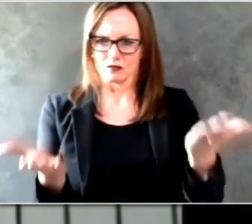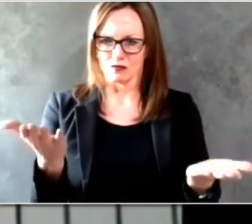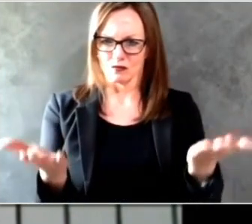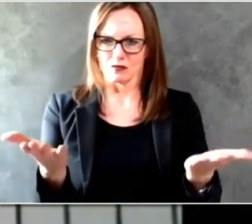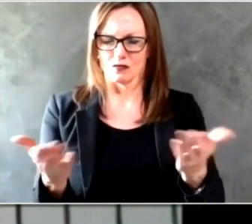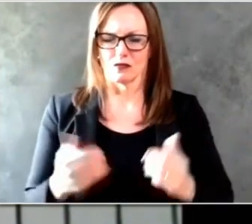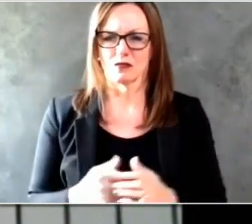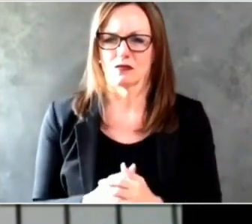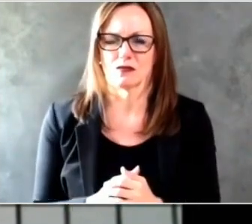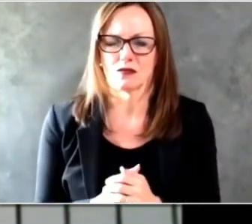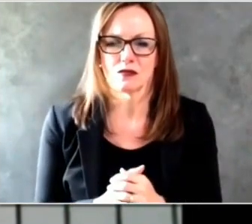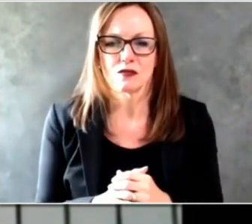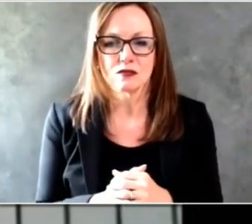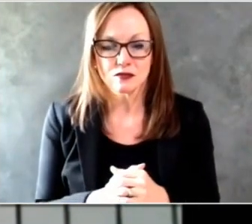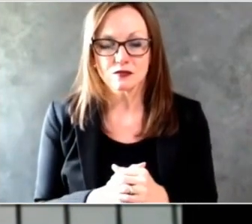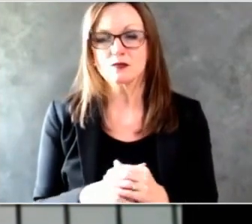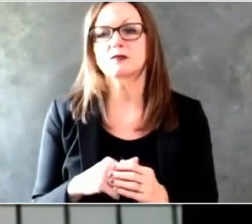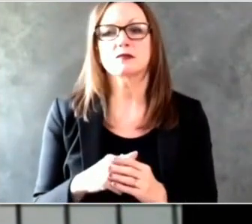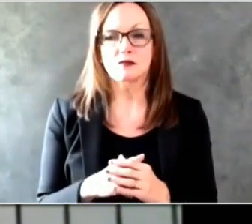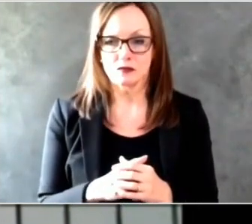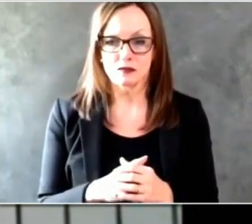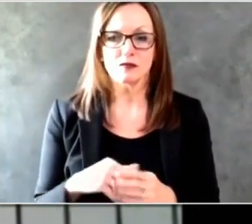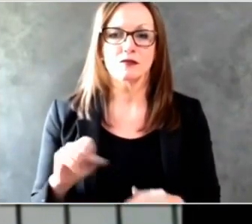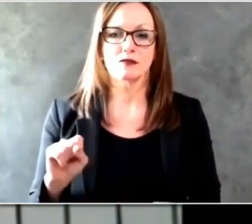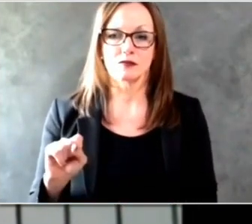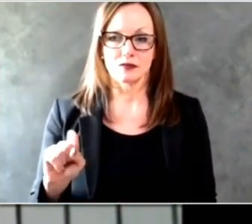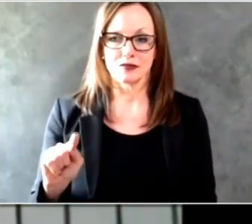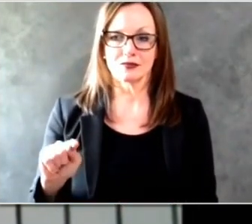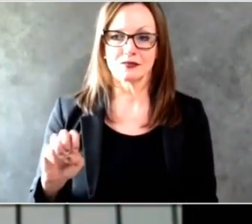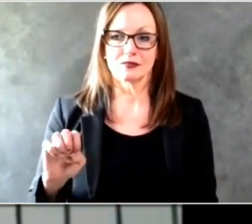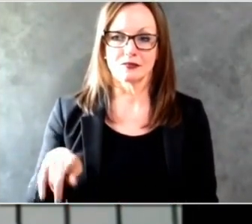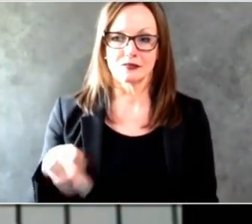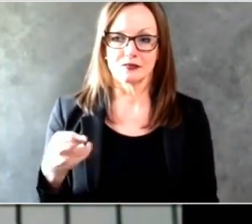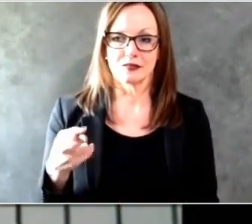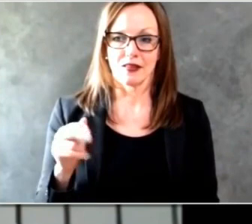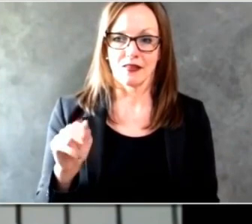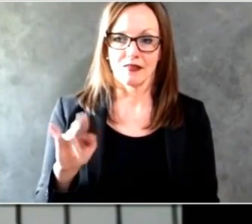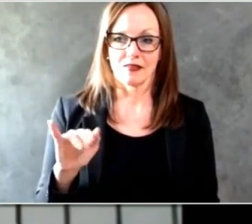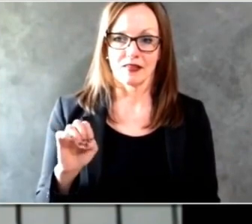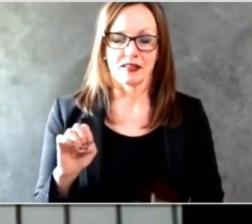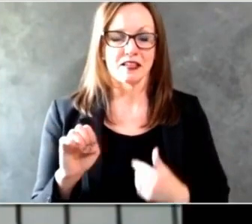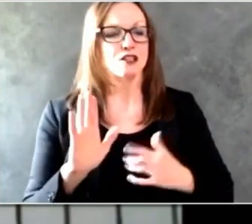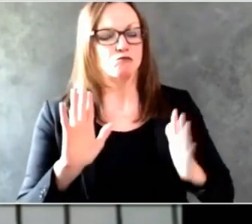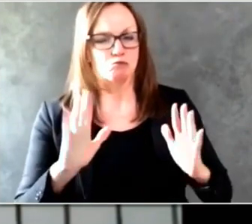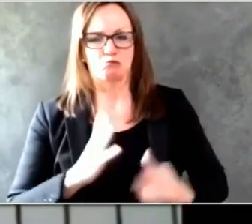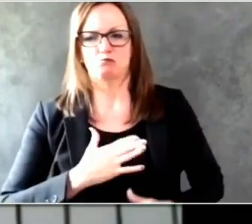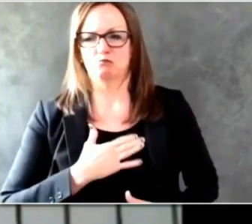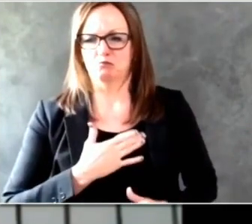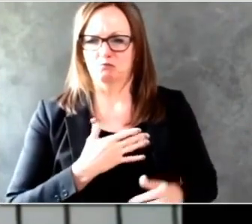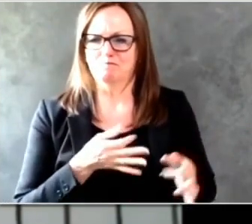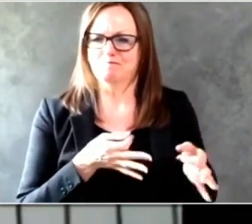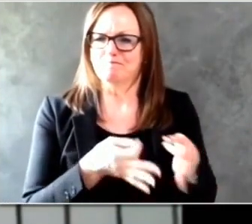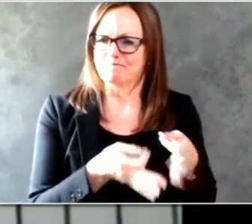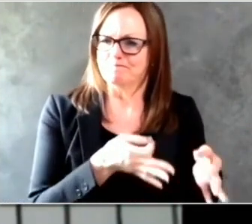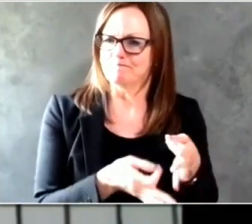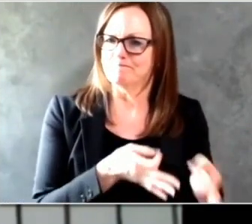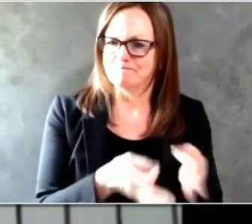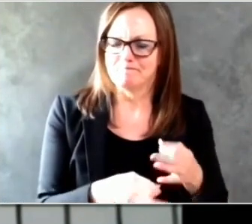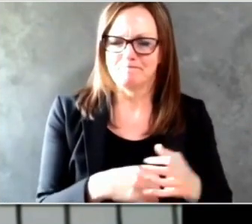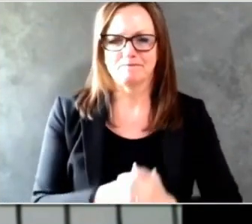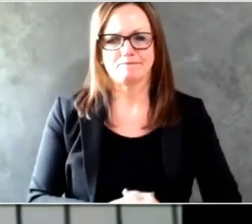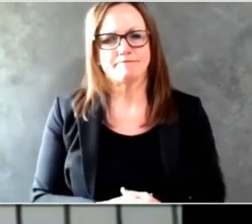in Wisconsin, a lot of that decision-making authority has been at the local level, right? And so we have